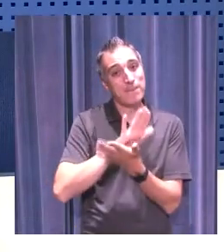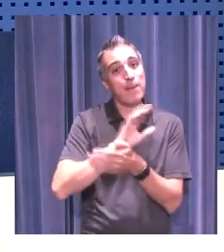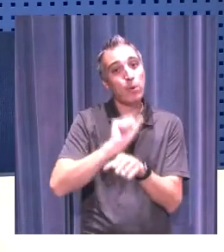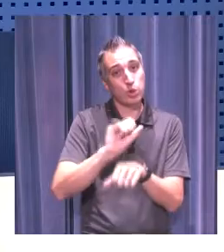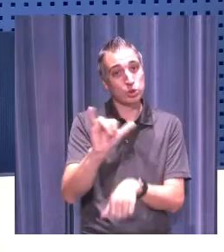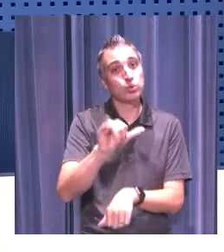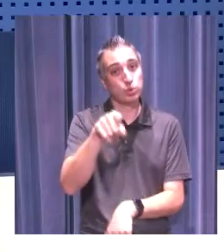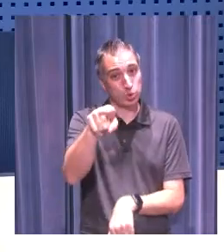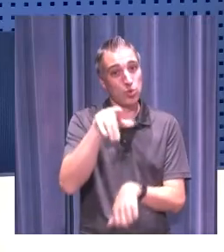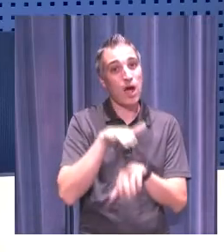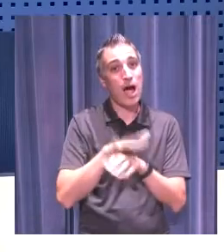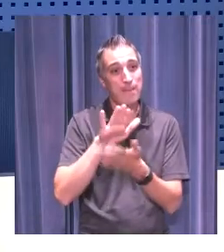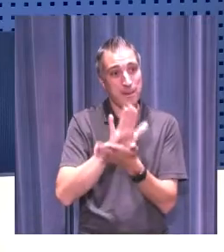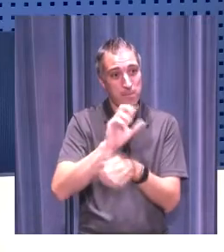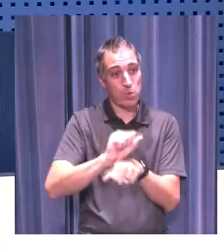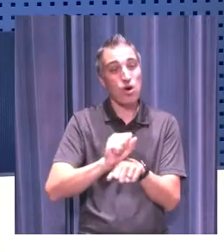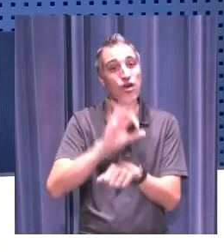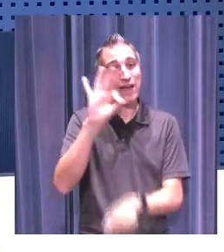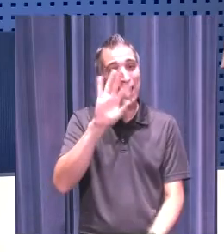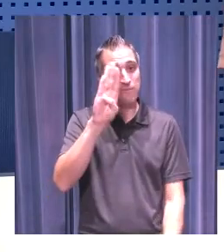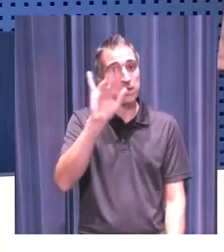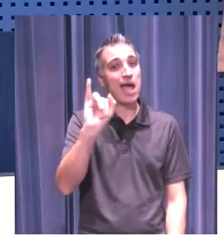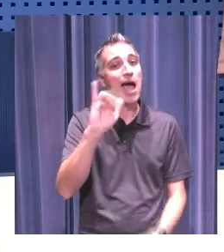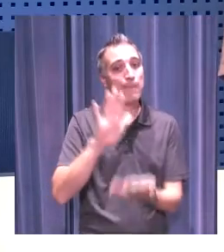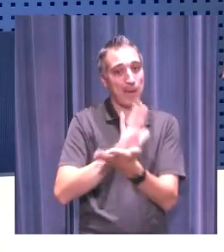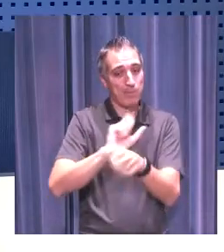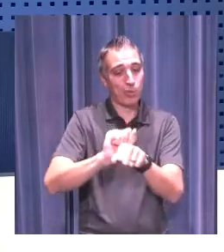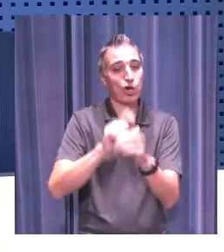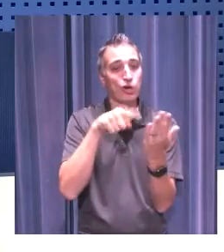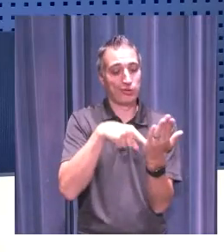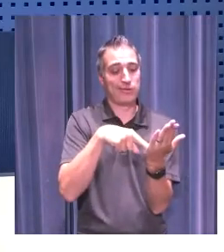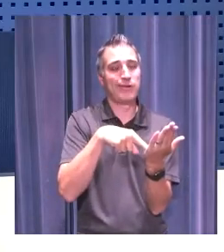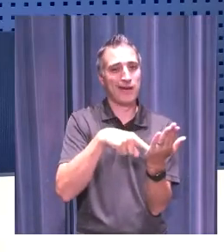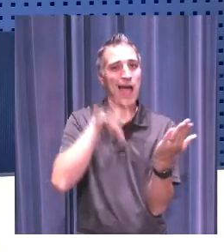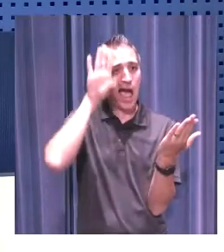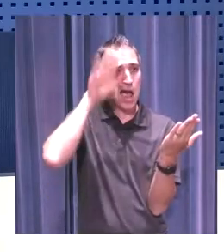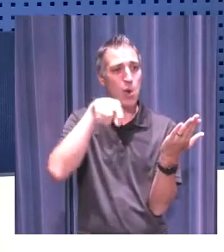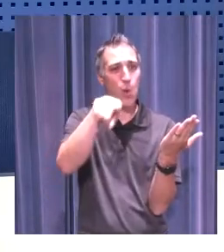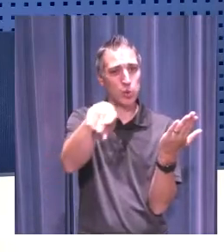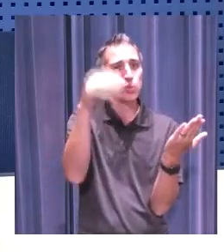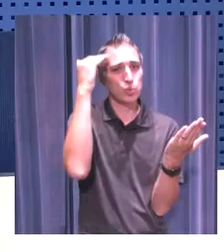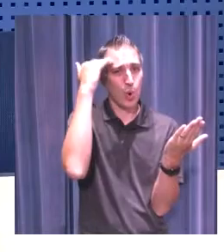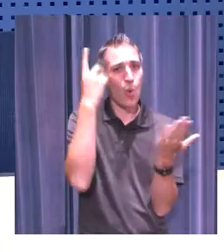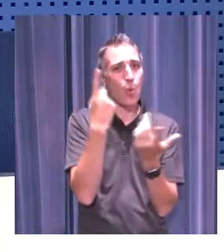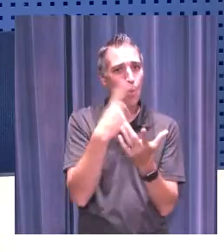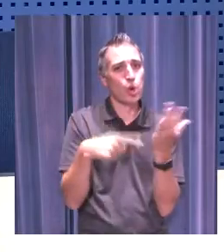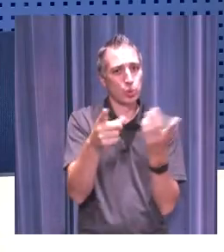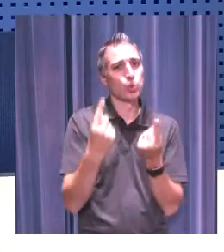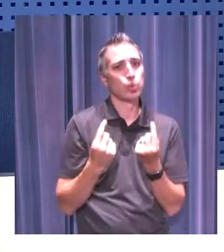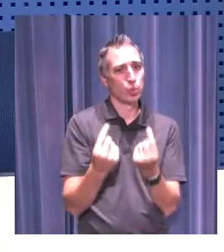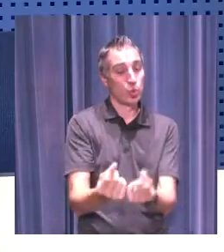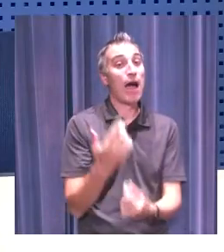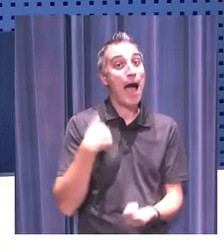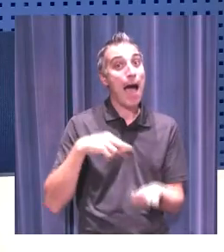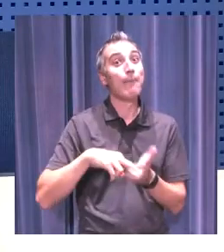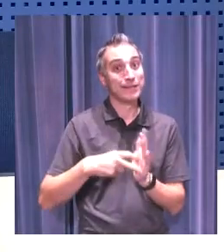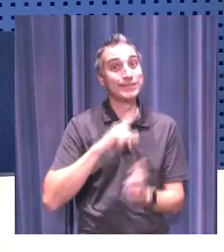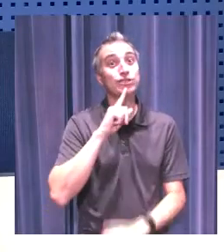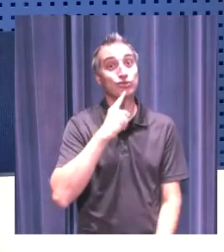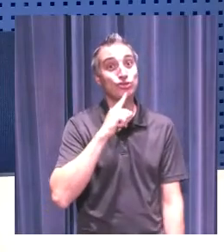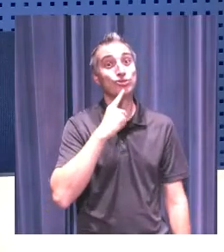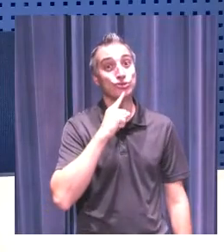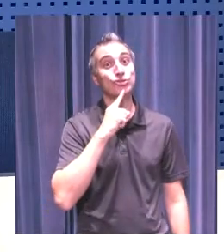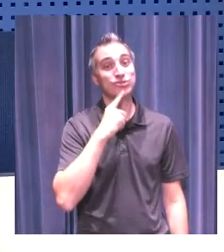You on paperwork, FBI paperwork, man. So I know things that you do. And I mean, seriously, this is